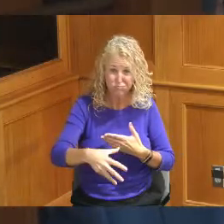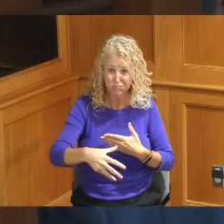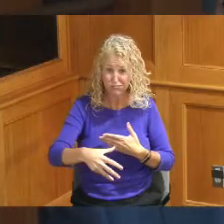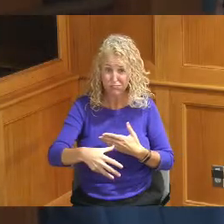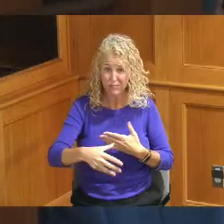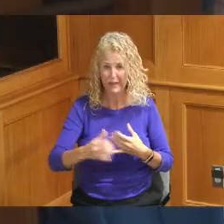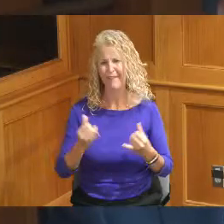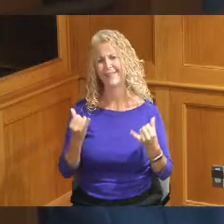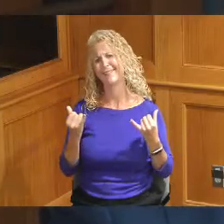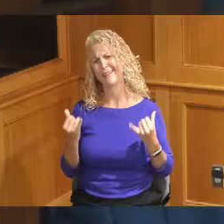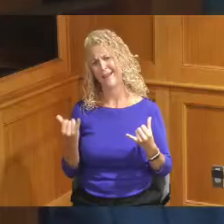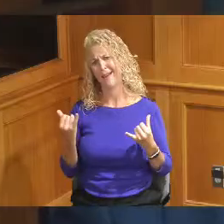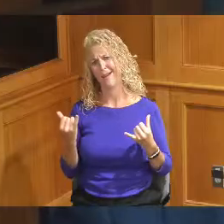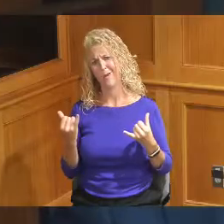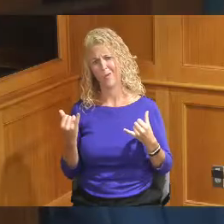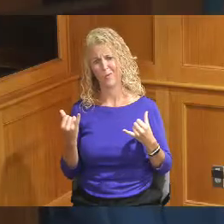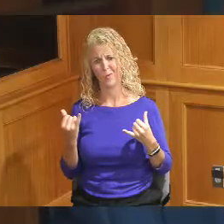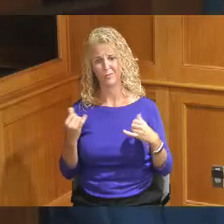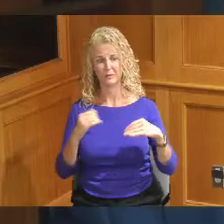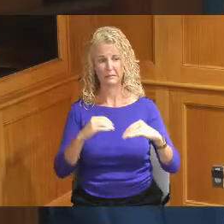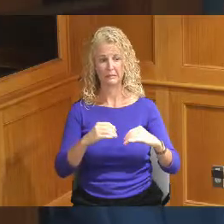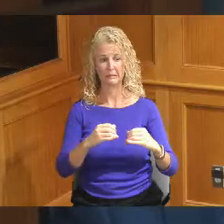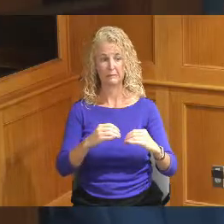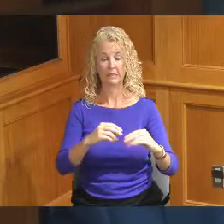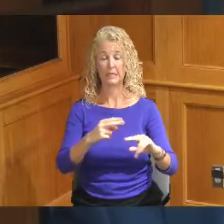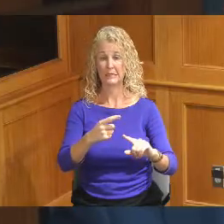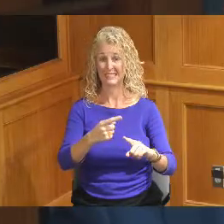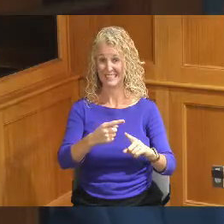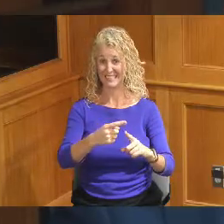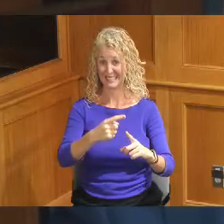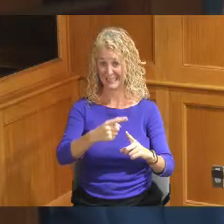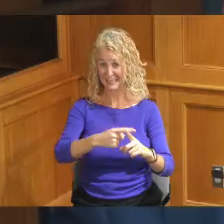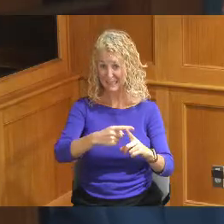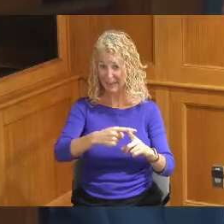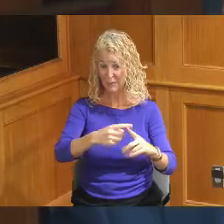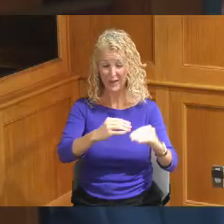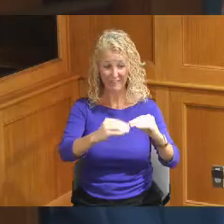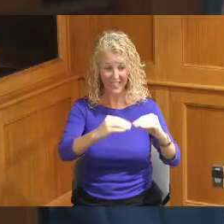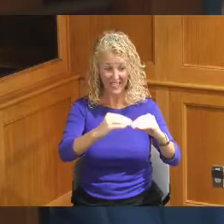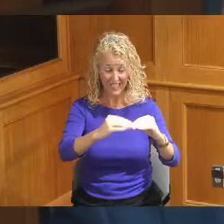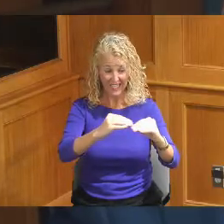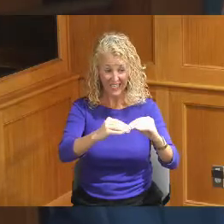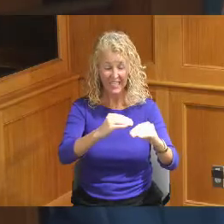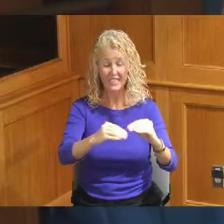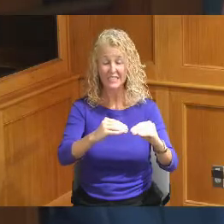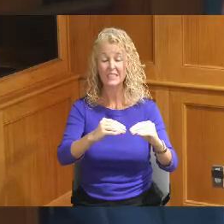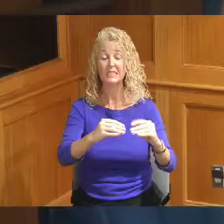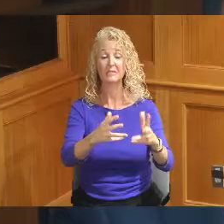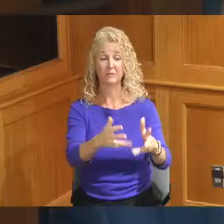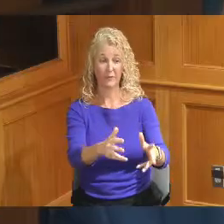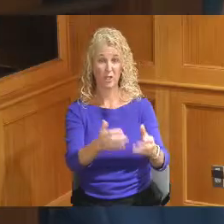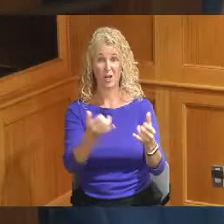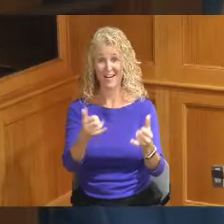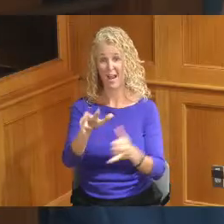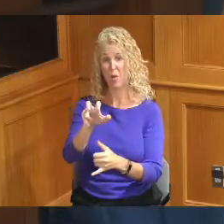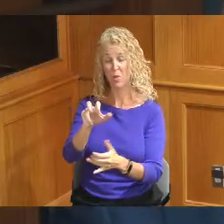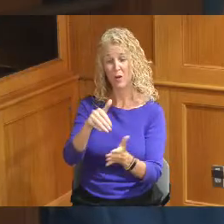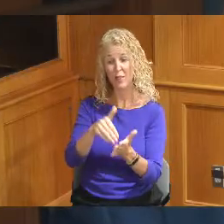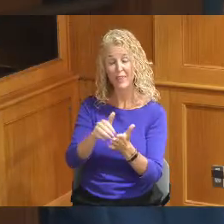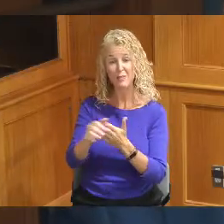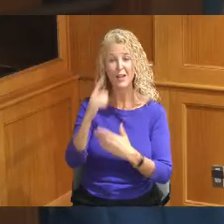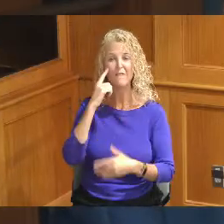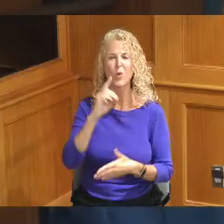and then the remediation of it, right? And now we talking $300,000 for